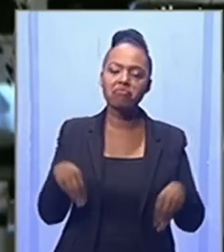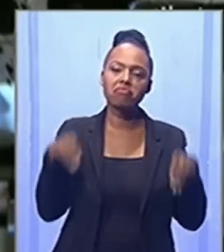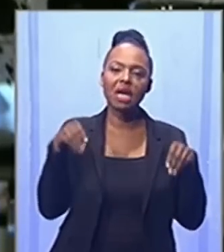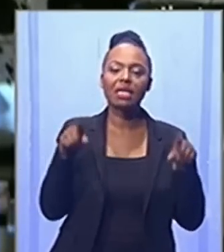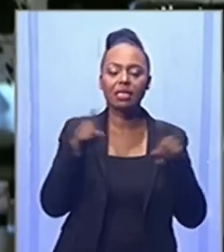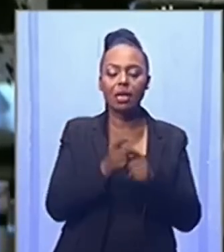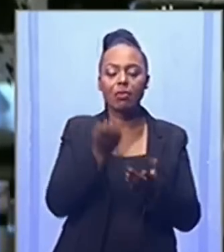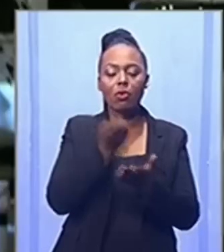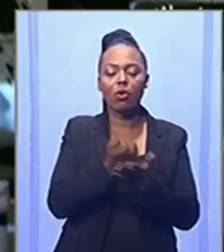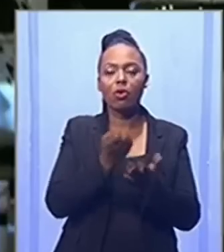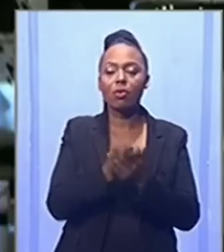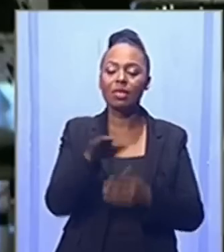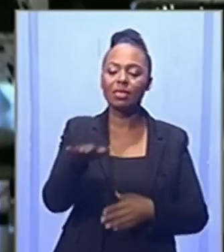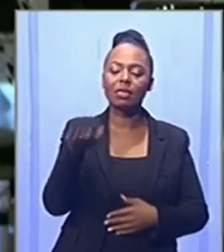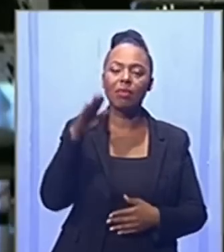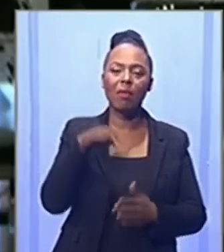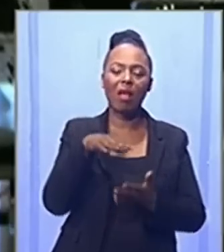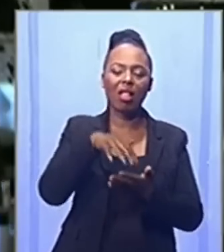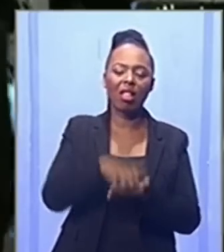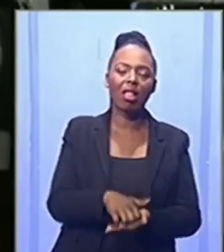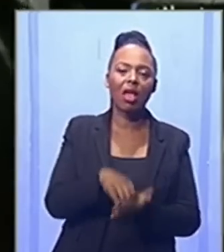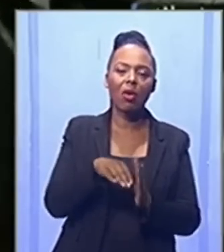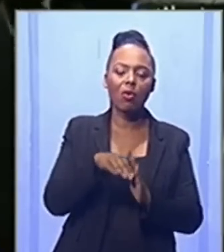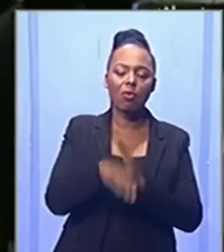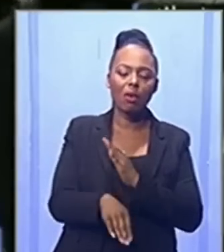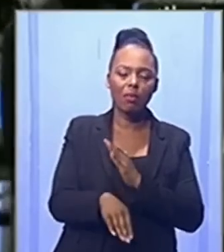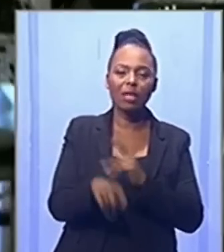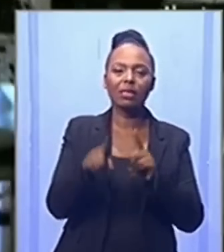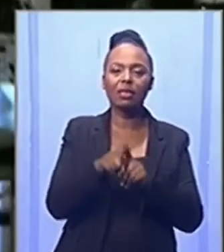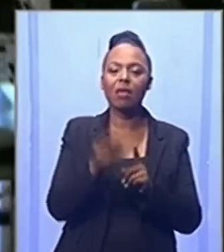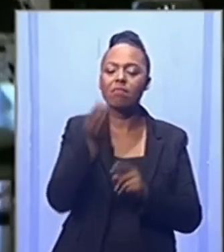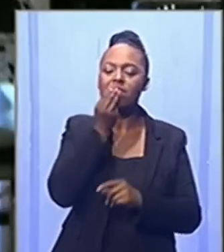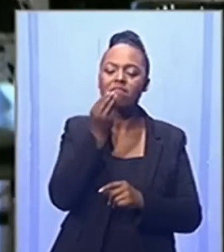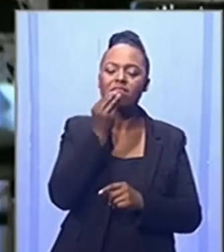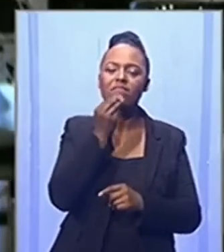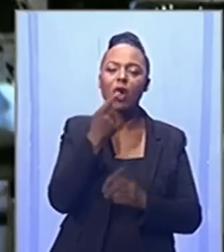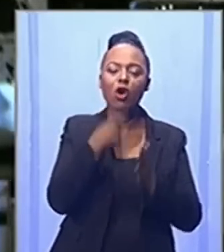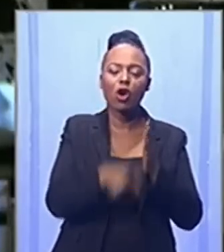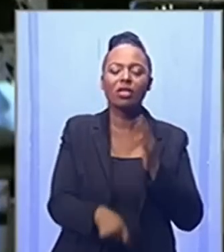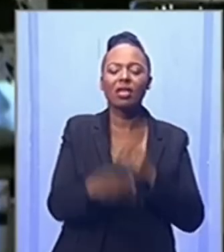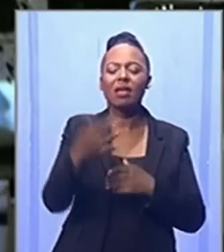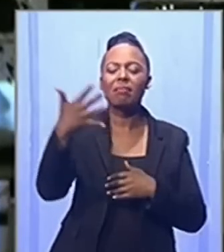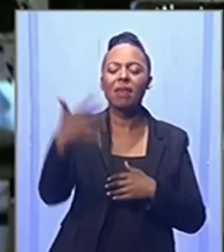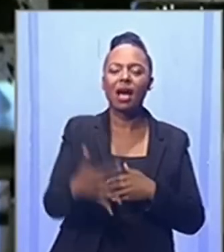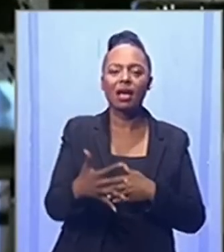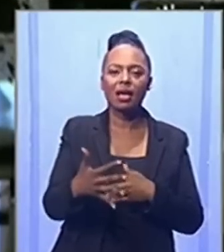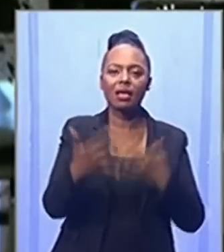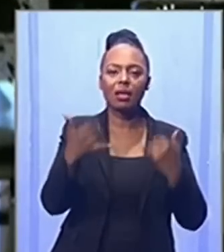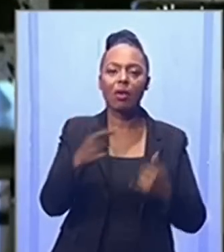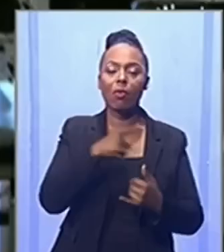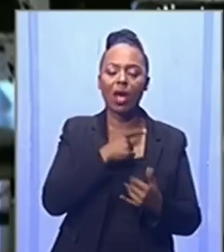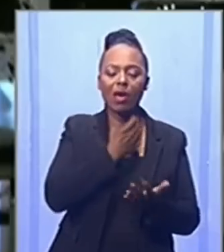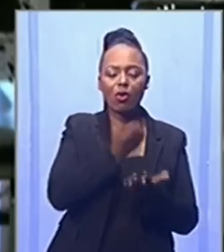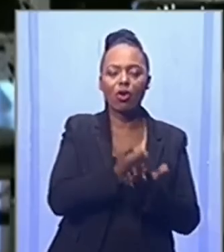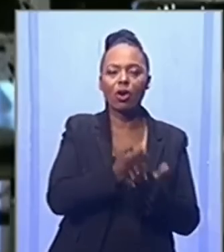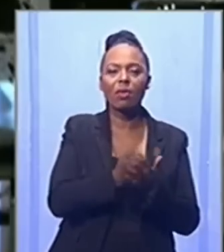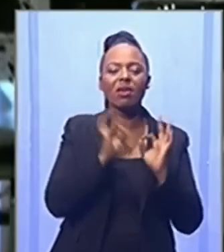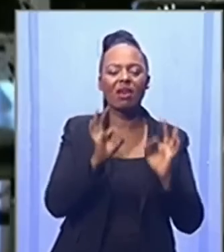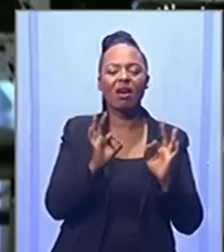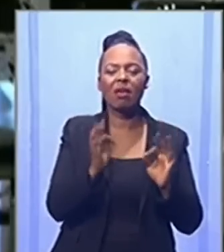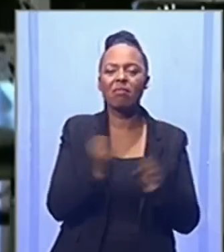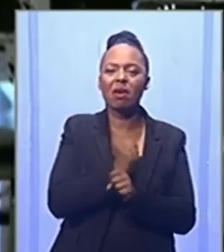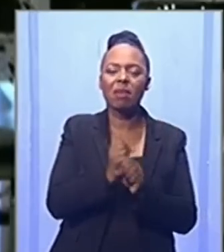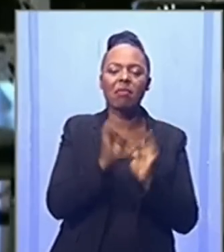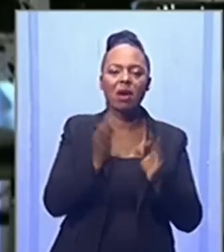o putlame nakong ya jwale mme le theko ya dijo e batla e nyolohile ka lebaka la hore moruo o ntse o sa sebetse hantle